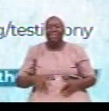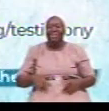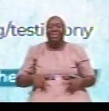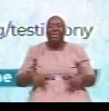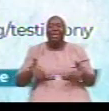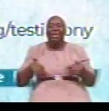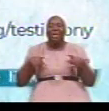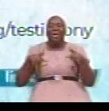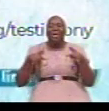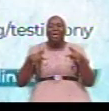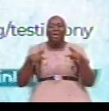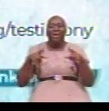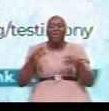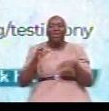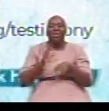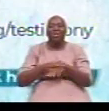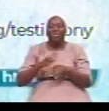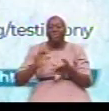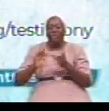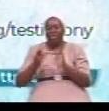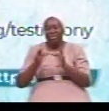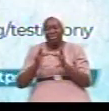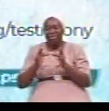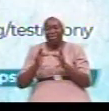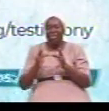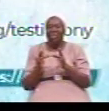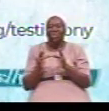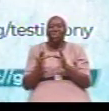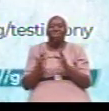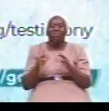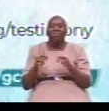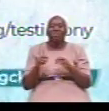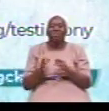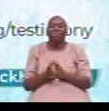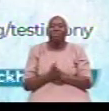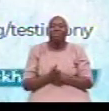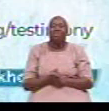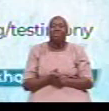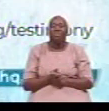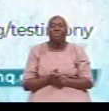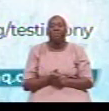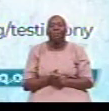on social media. Let's bring you the testimonies as we're receiving them now.